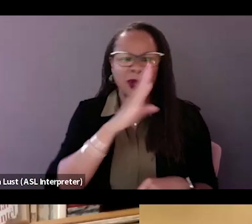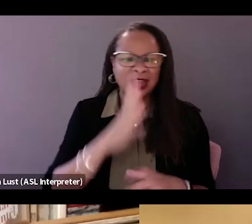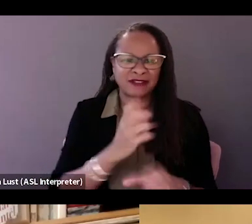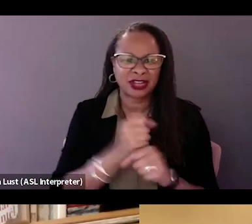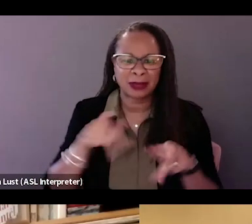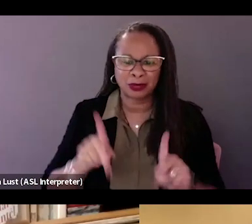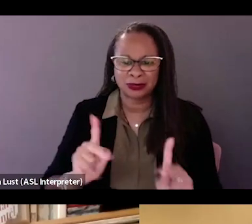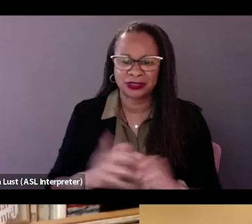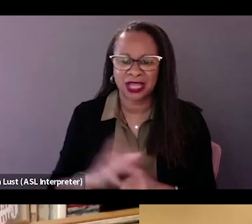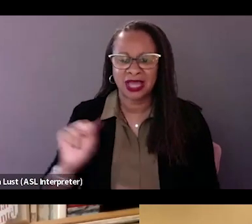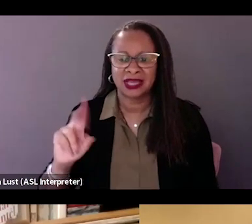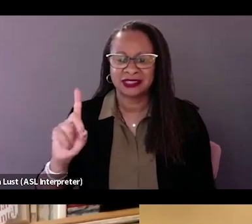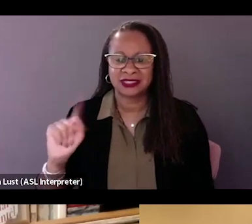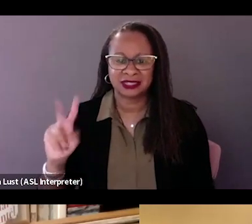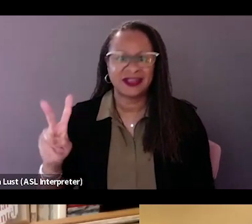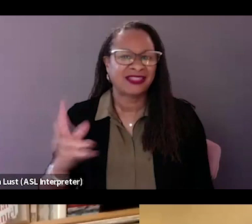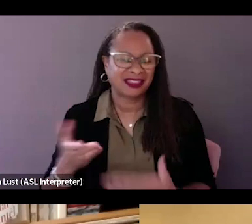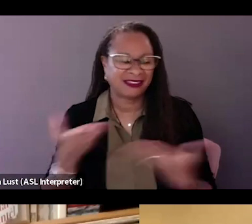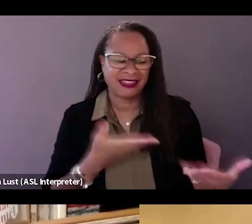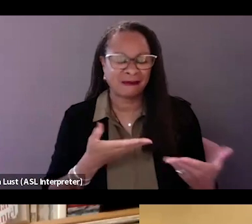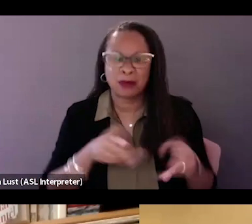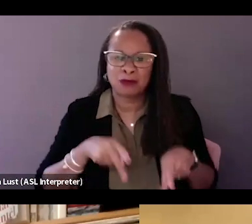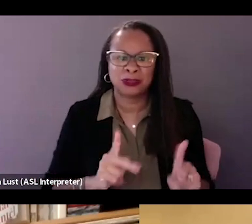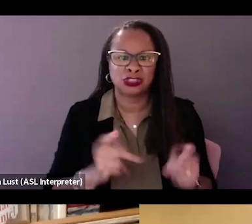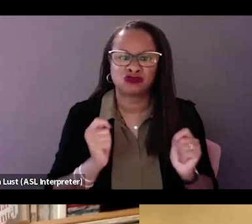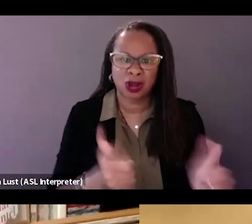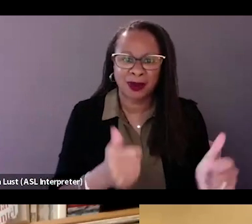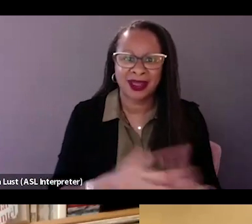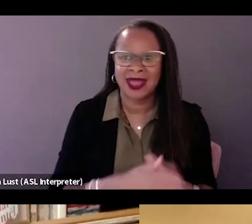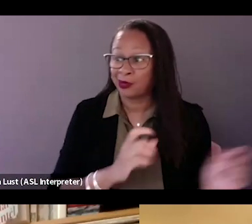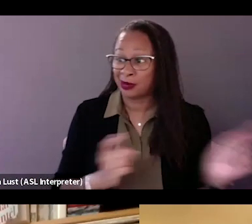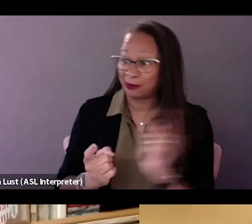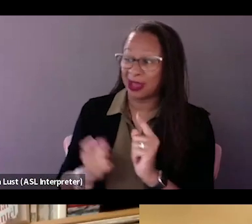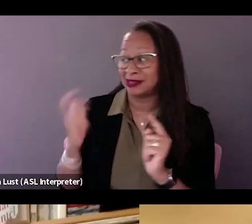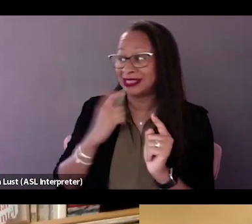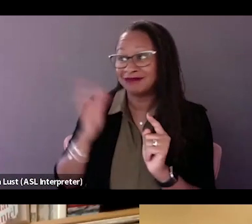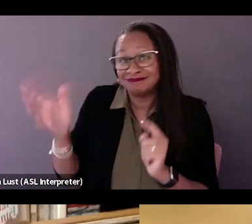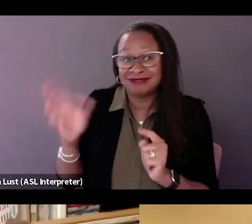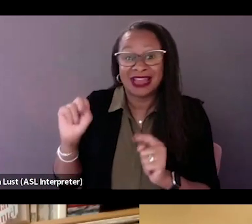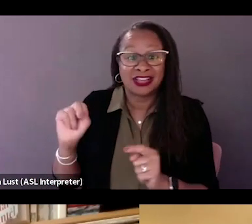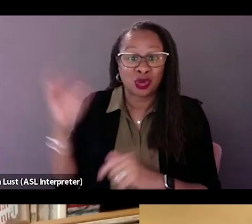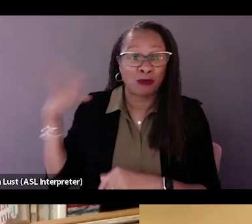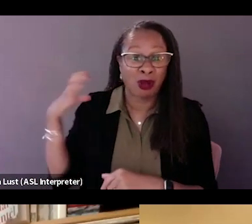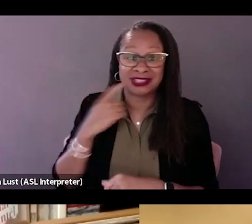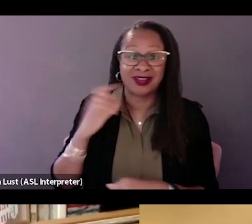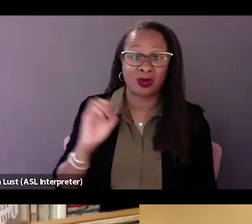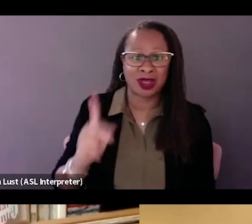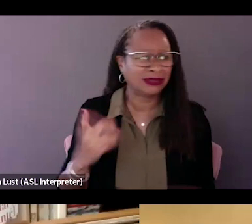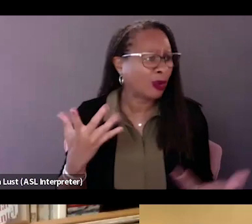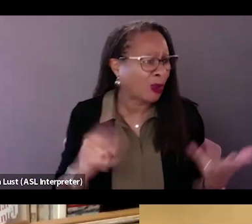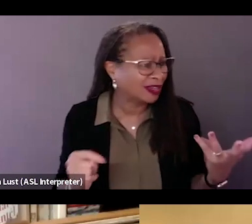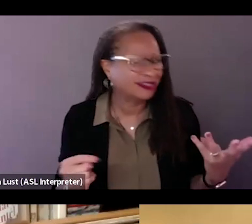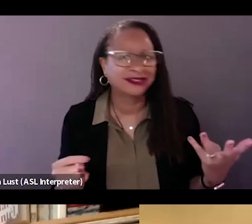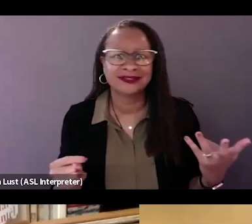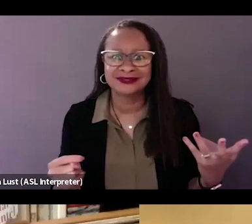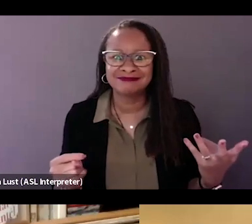NDTV's credit, they gave me permission right away. So I went back to Ravish and I told him that, listen, they don't mind. What do you think? And he's like, what? So